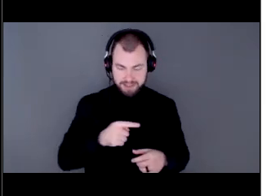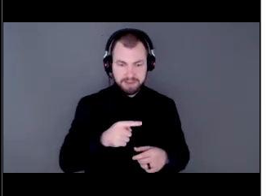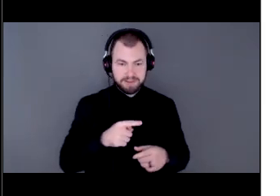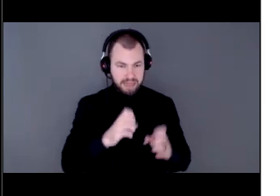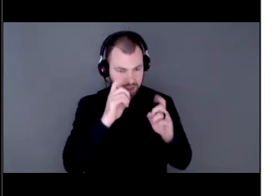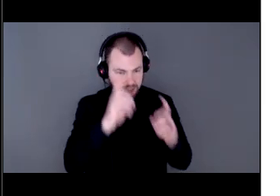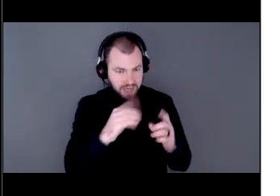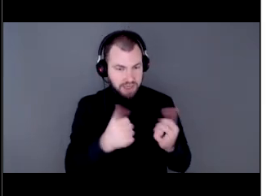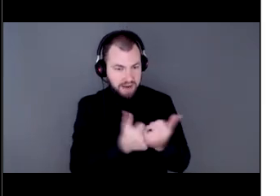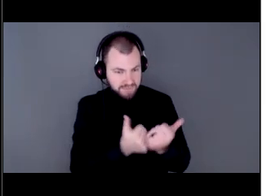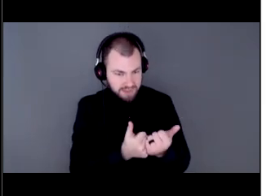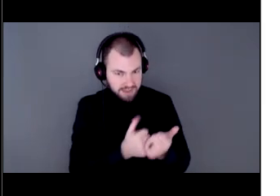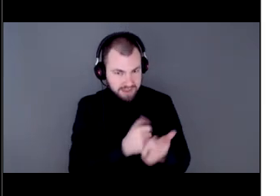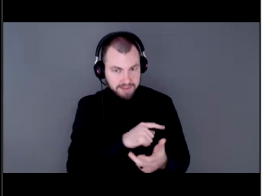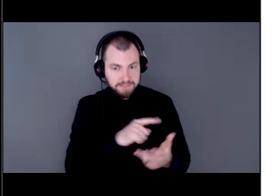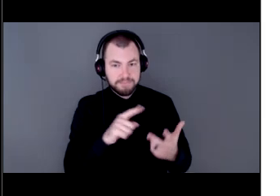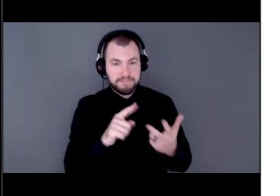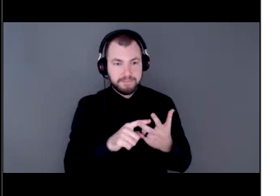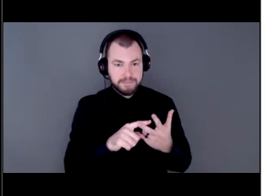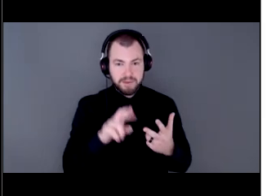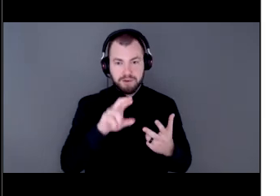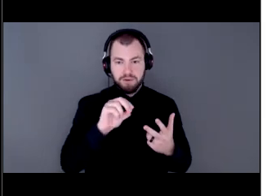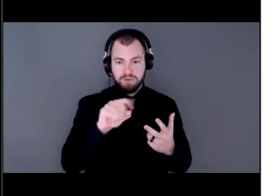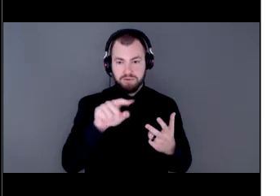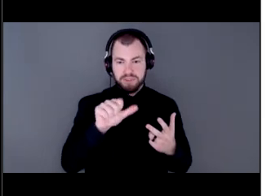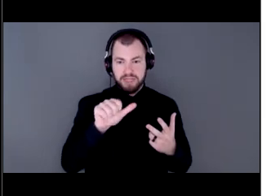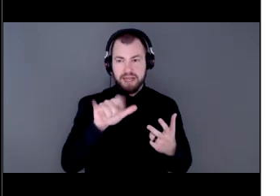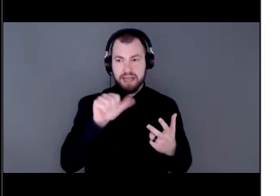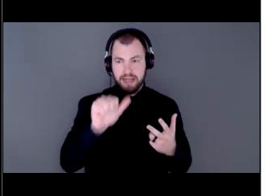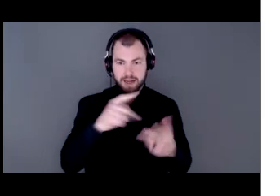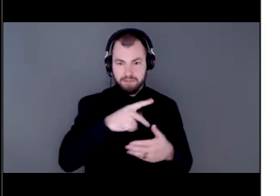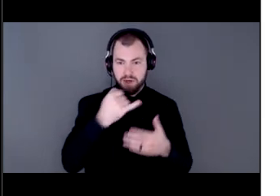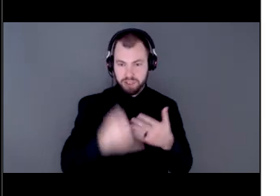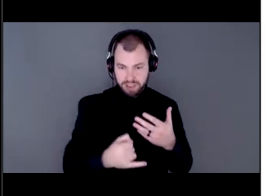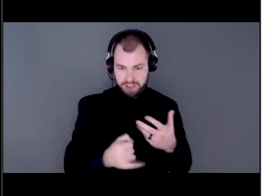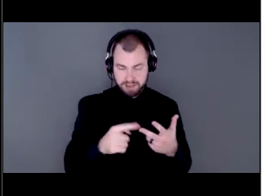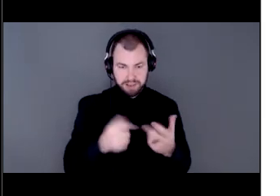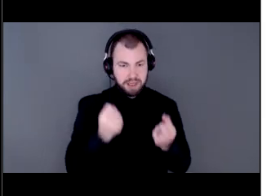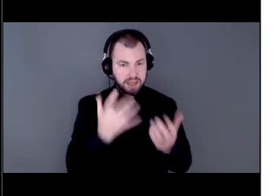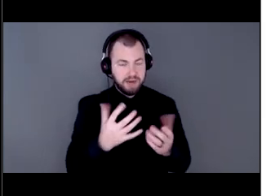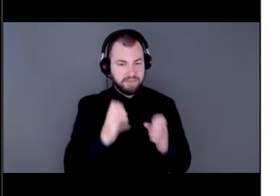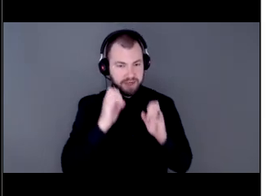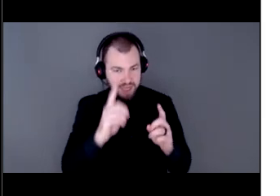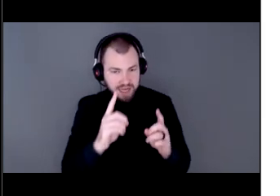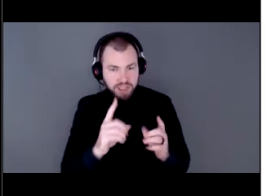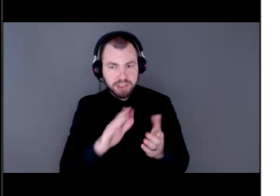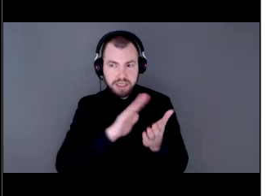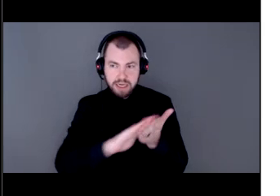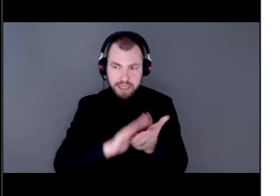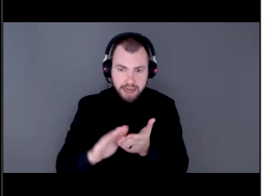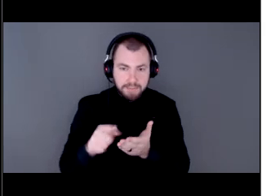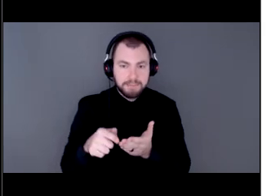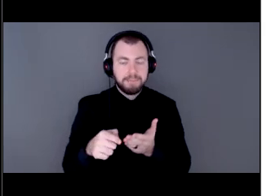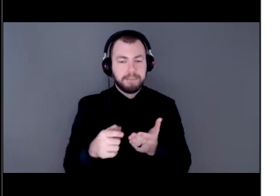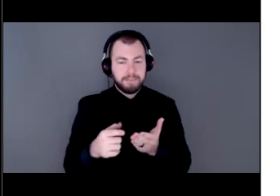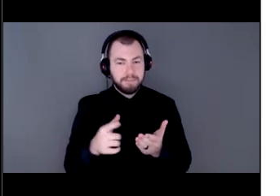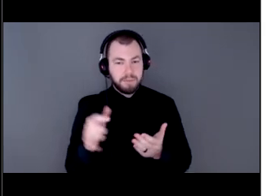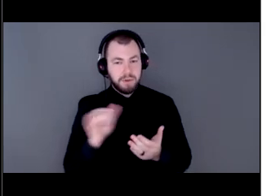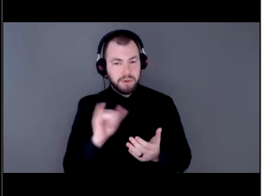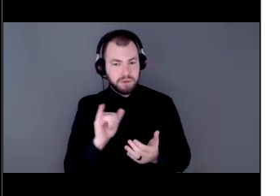We have the Rosalia Project that is doing a lot of education, a lot of cleanups. as well as